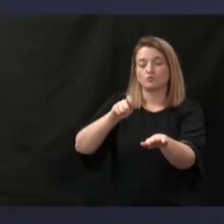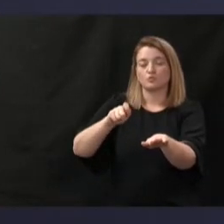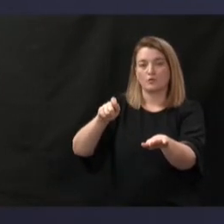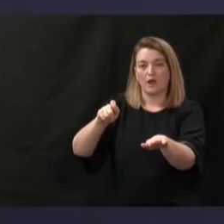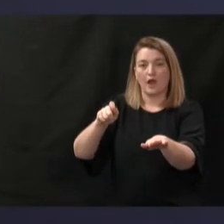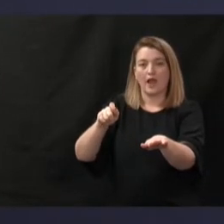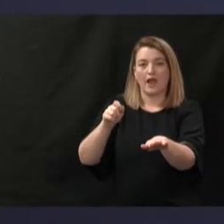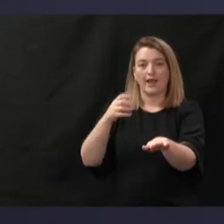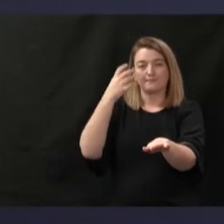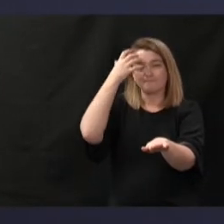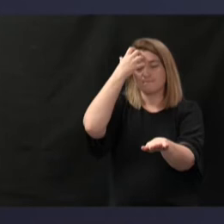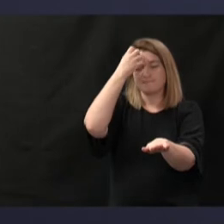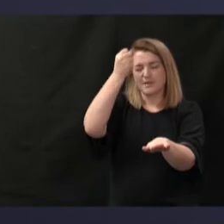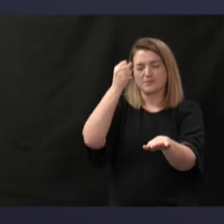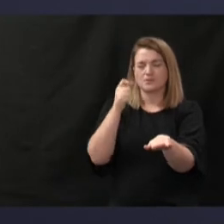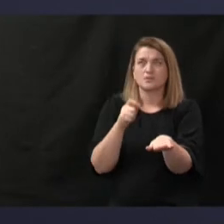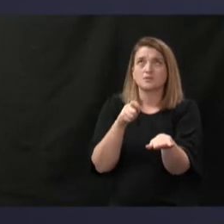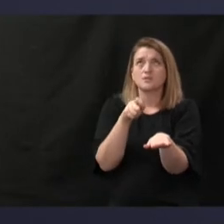it.